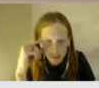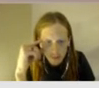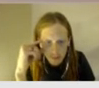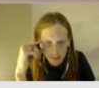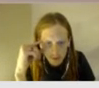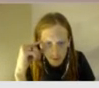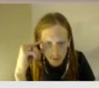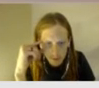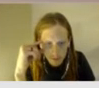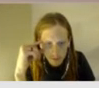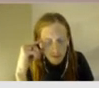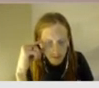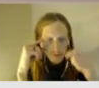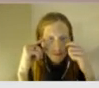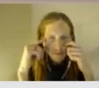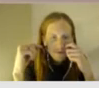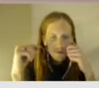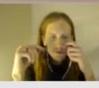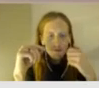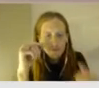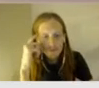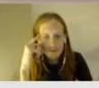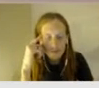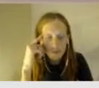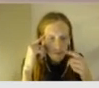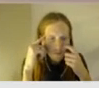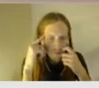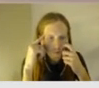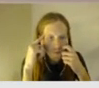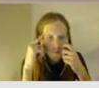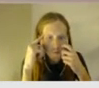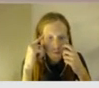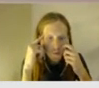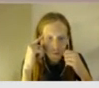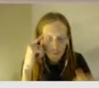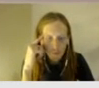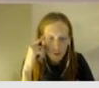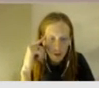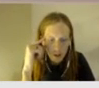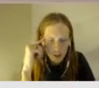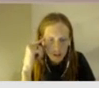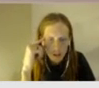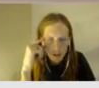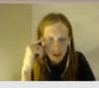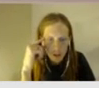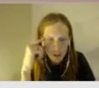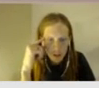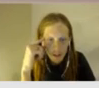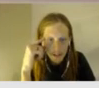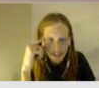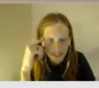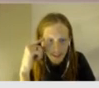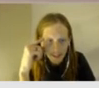think about less. Like, I know what the lighting looks like. I know what the architecture in the streets look like. So I don't have to figure out any of that compositional